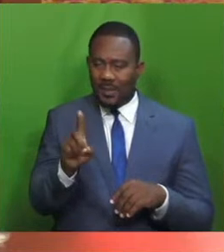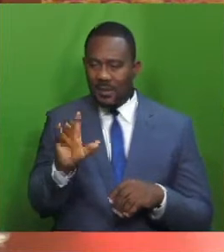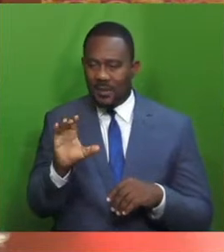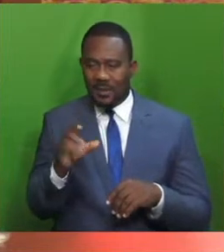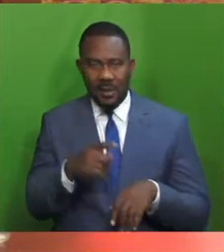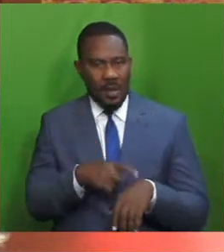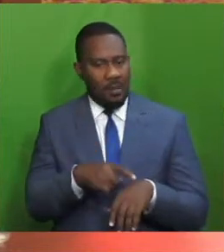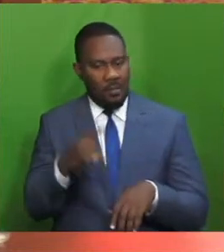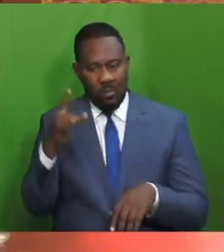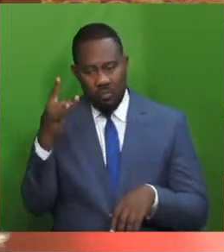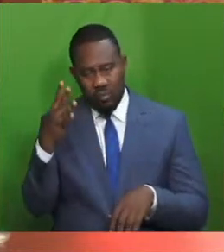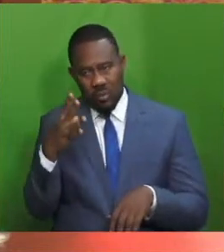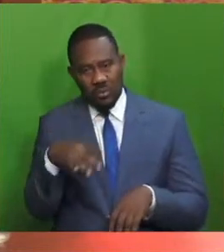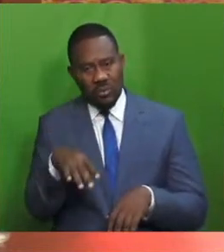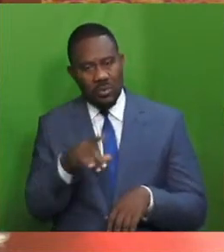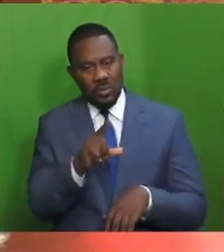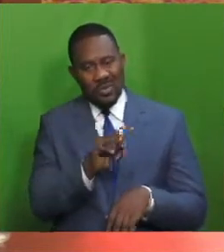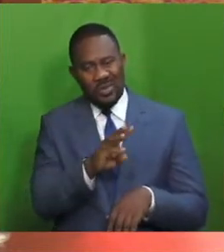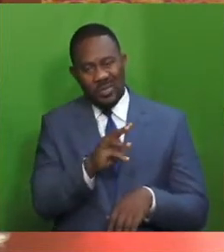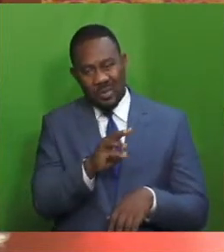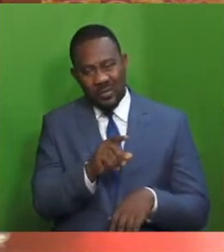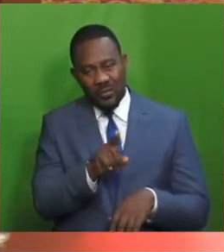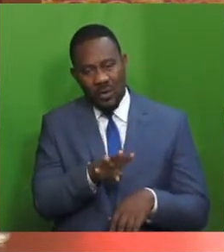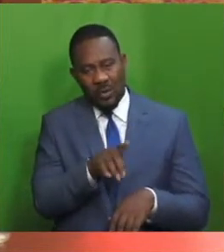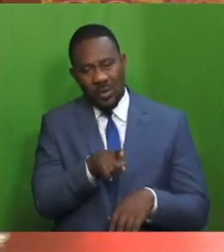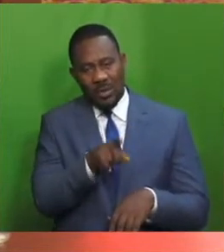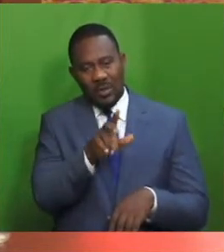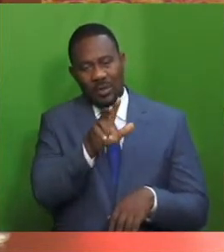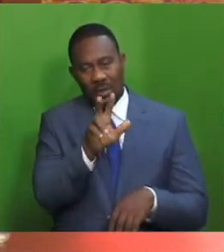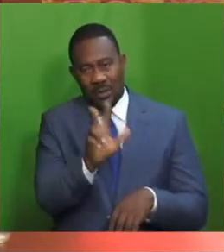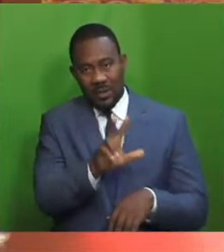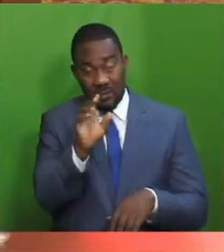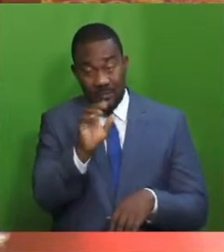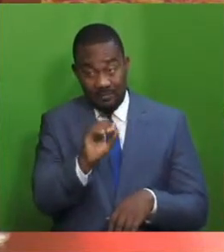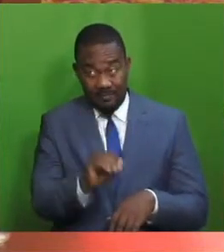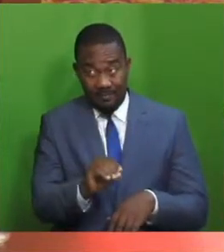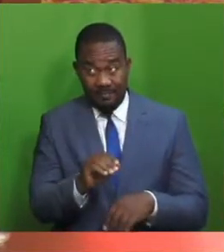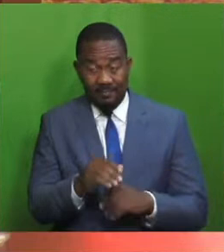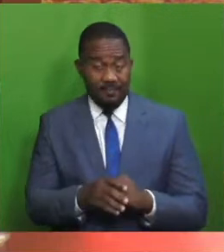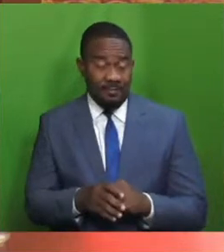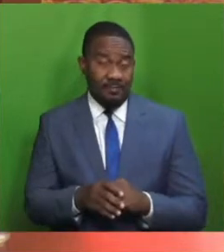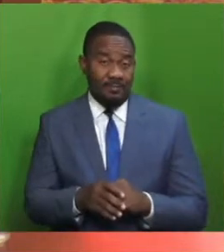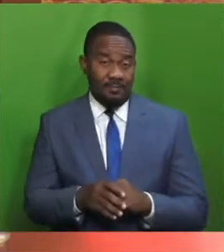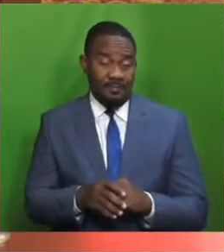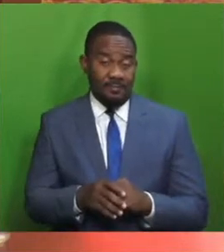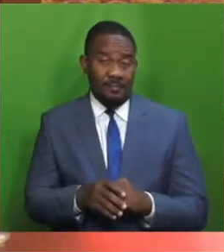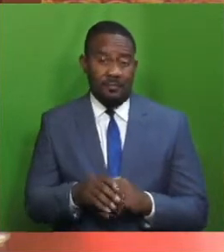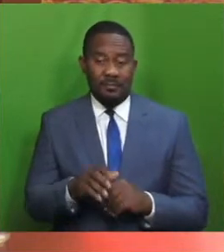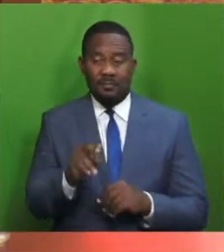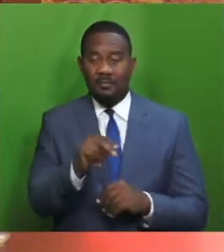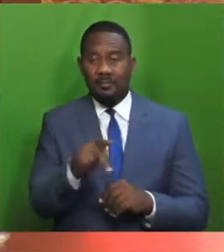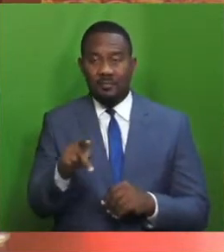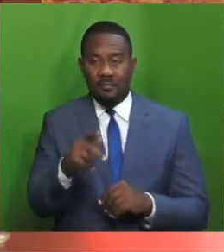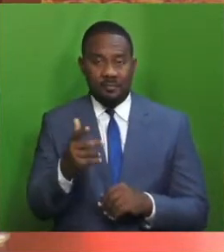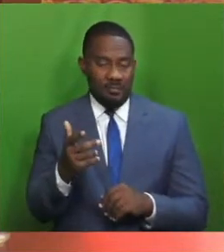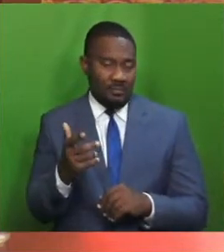2016, it grew at 4.3% industry. Under NPP 2017, it grew